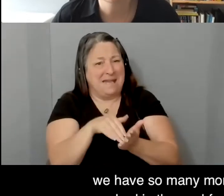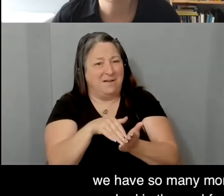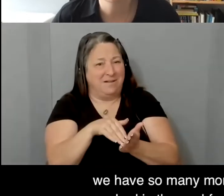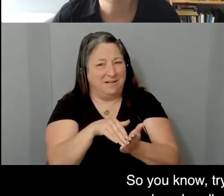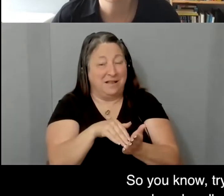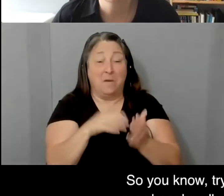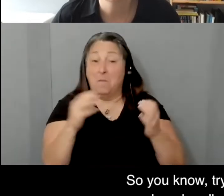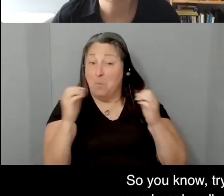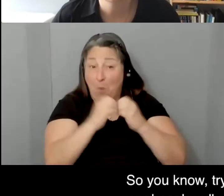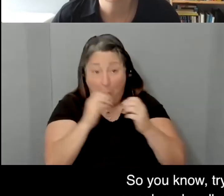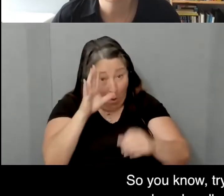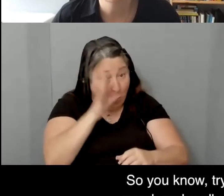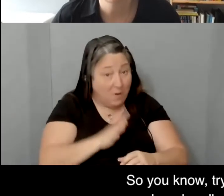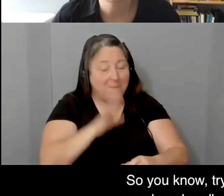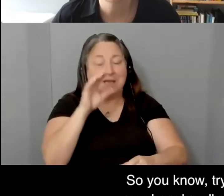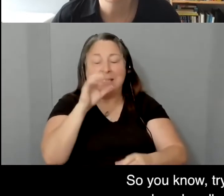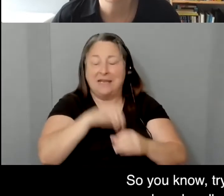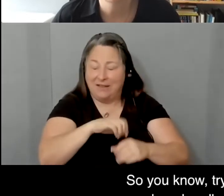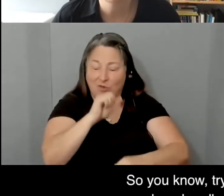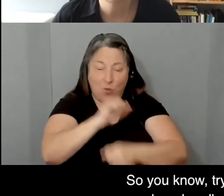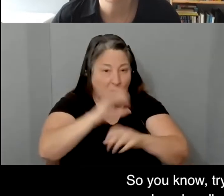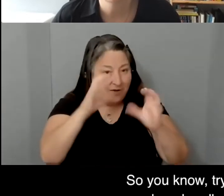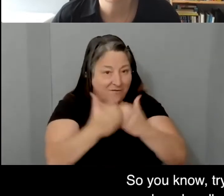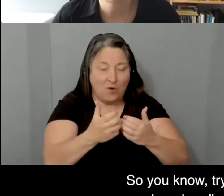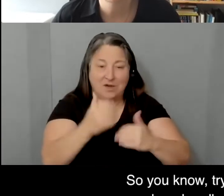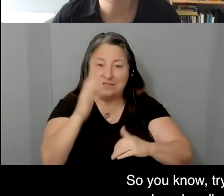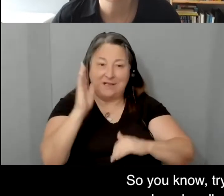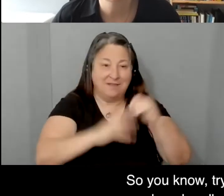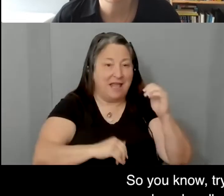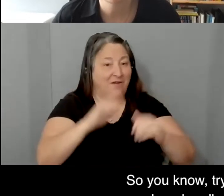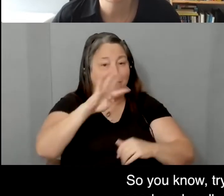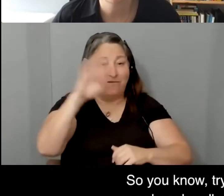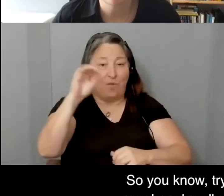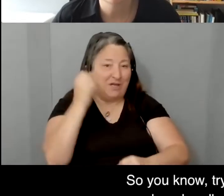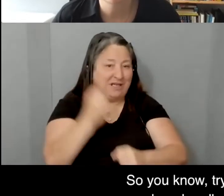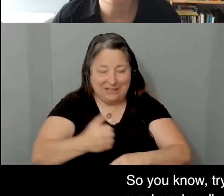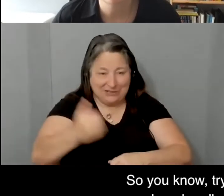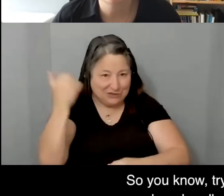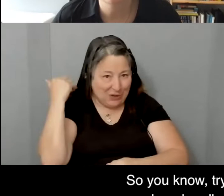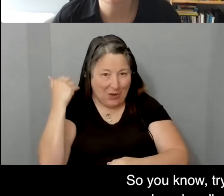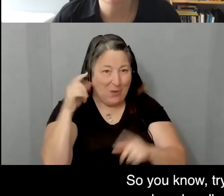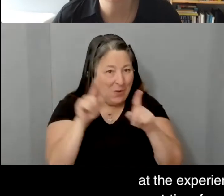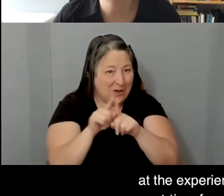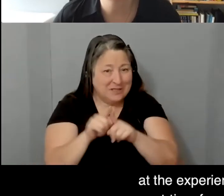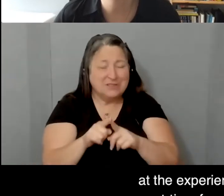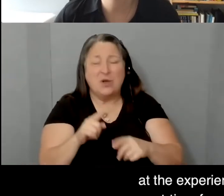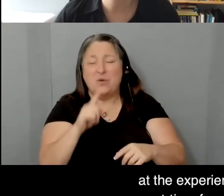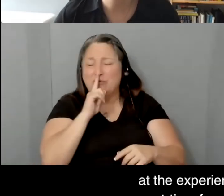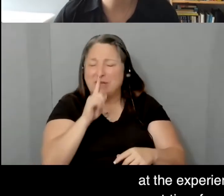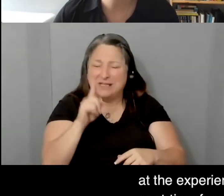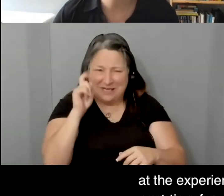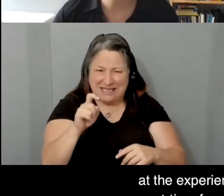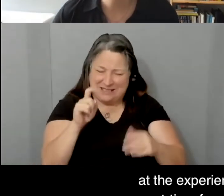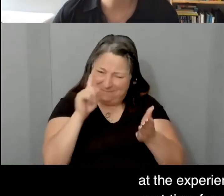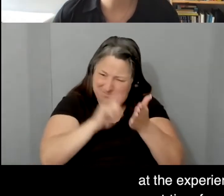years ago. So, trying to figure out what you need and really kind of looking specifically at the experience. If you